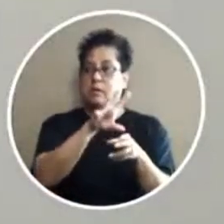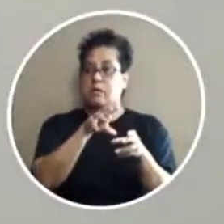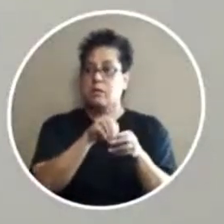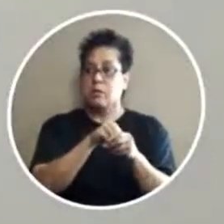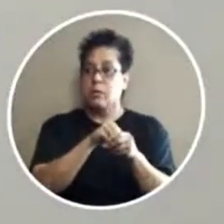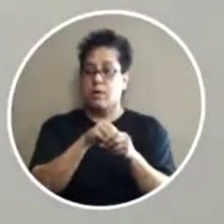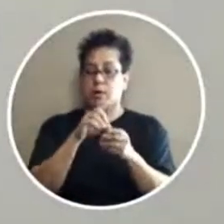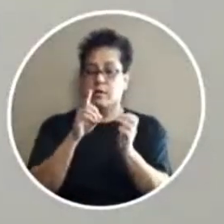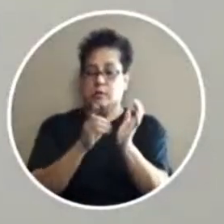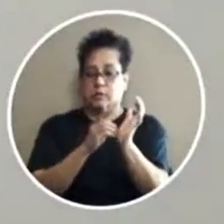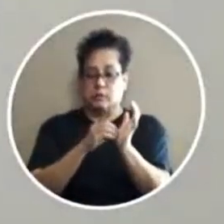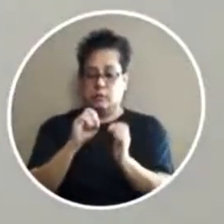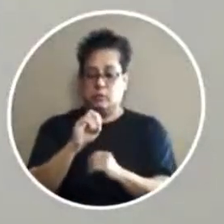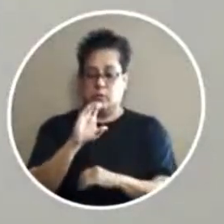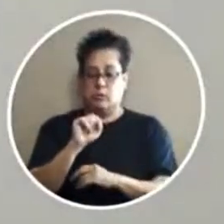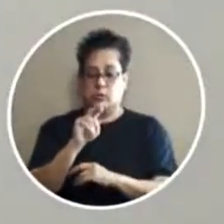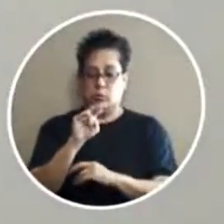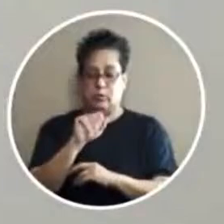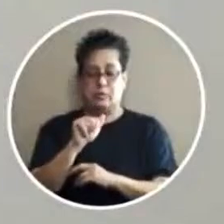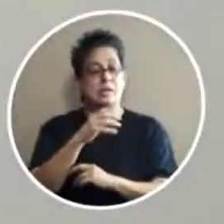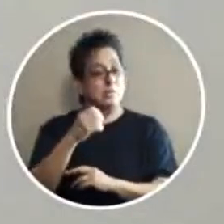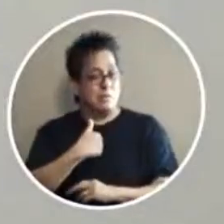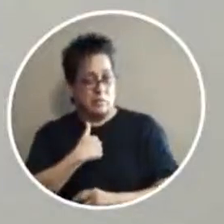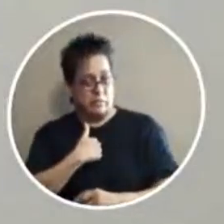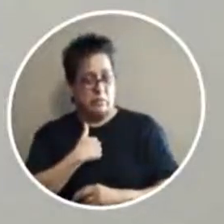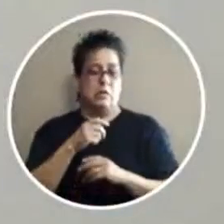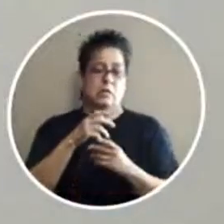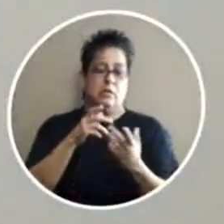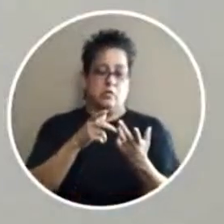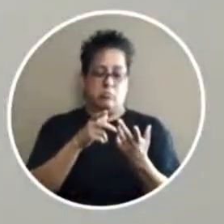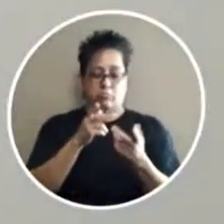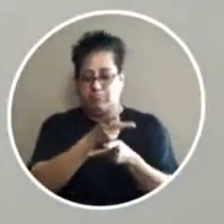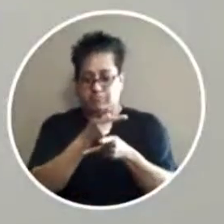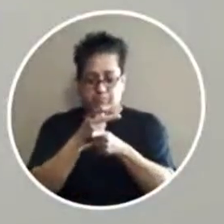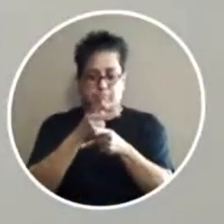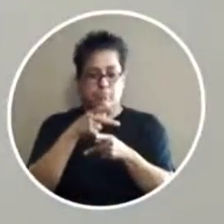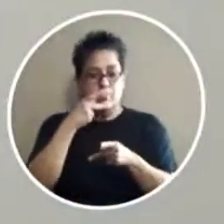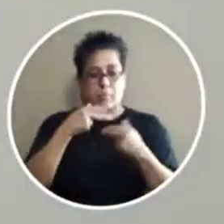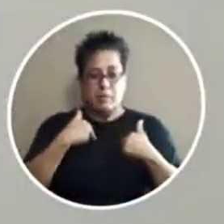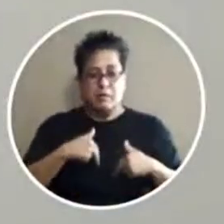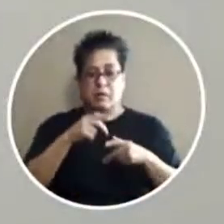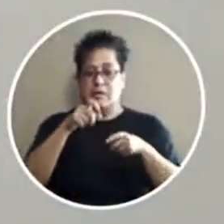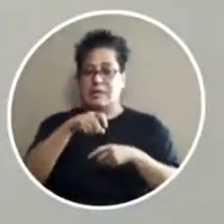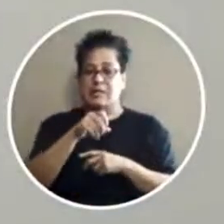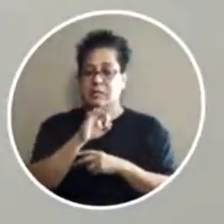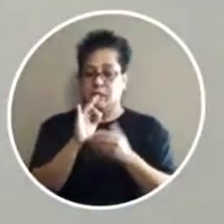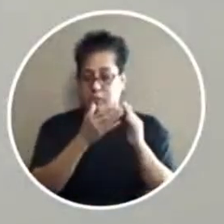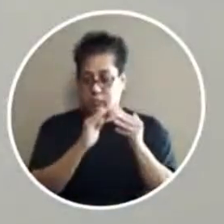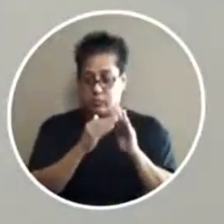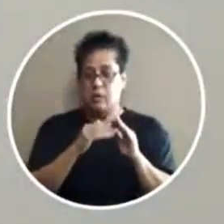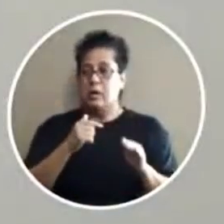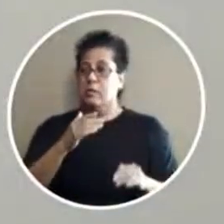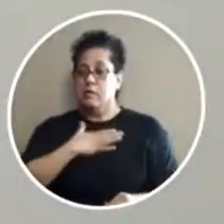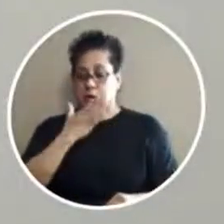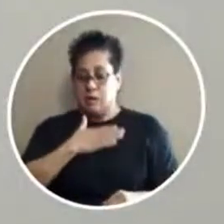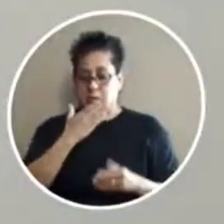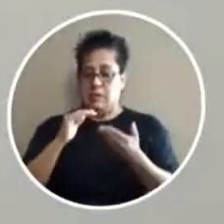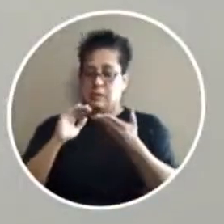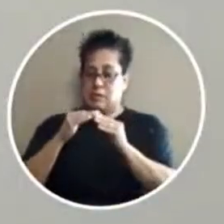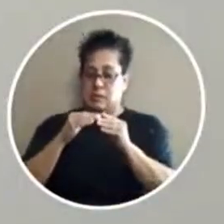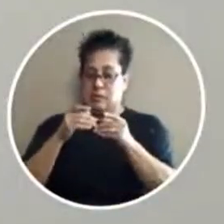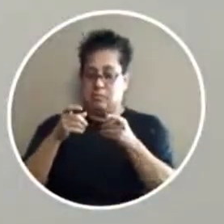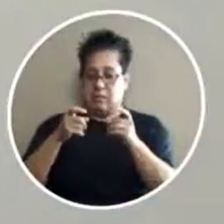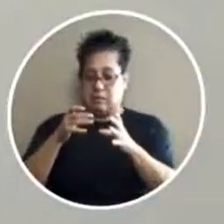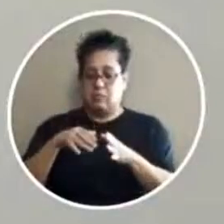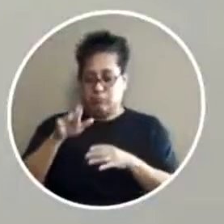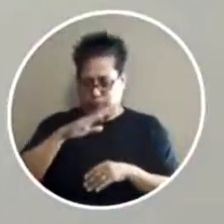including Dr. Ocaranza and me, to address the public health needs of our community. I am pleased with city management's